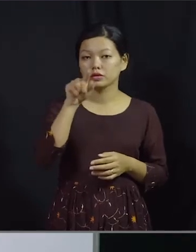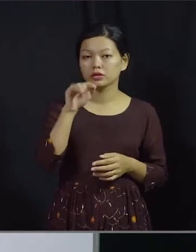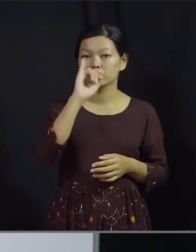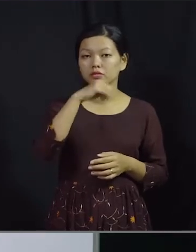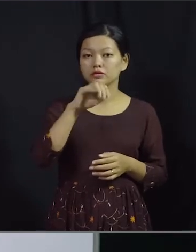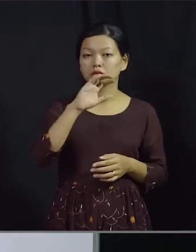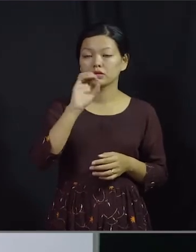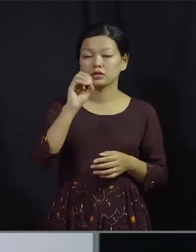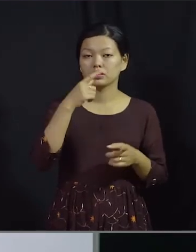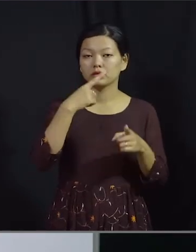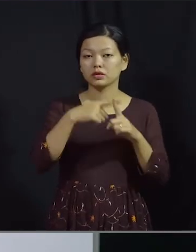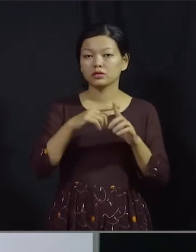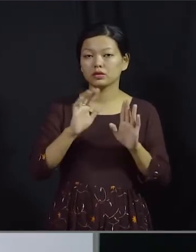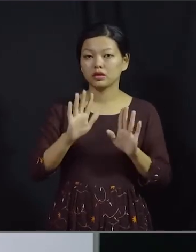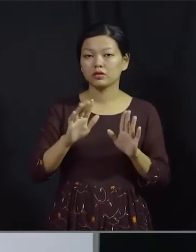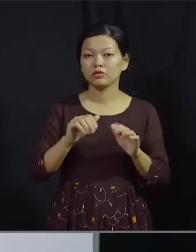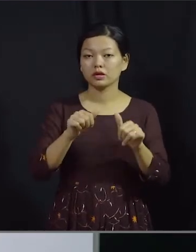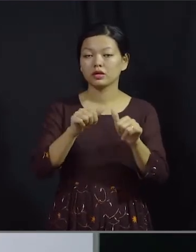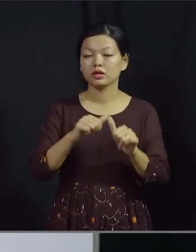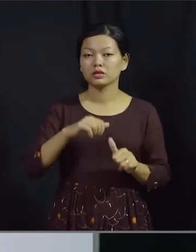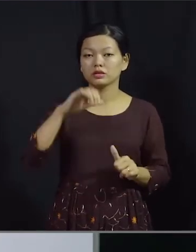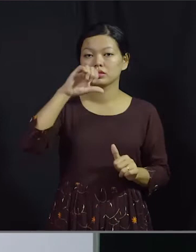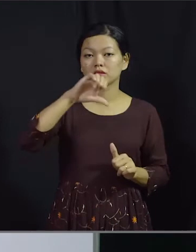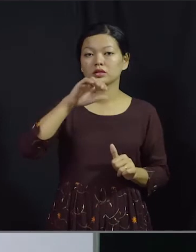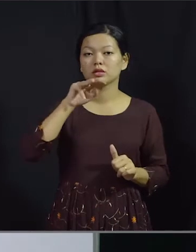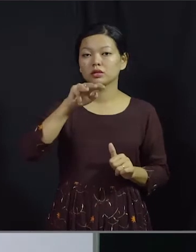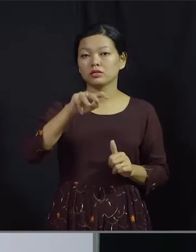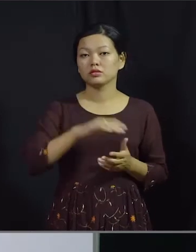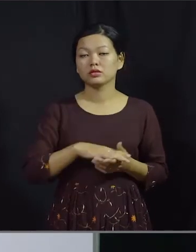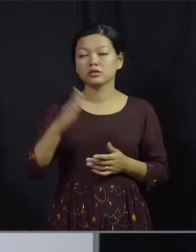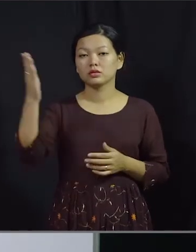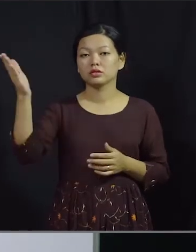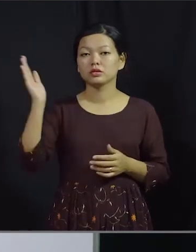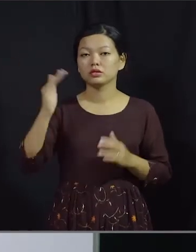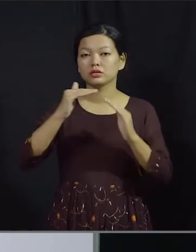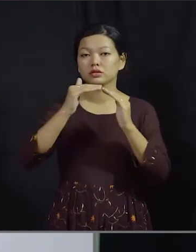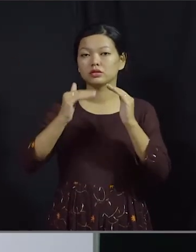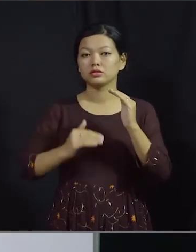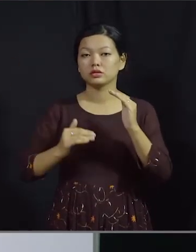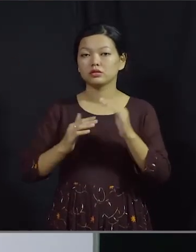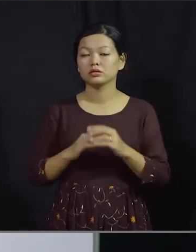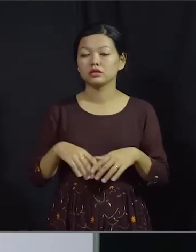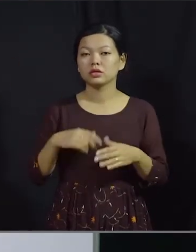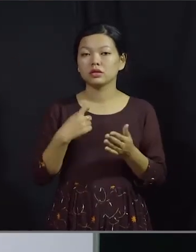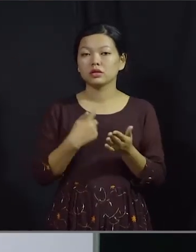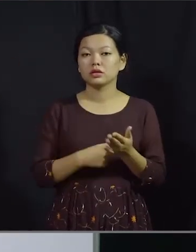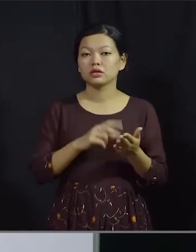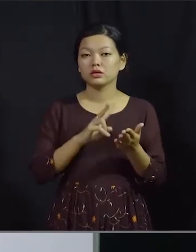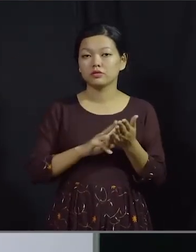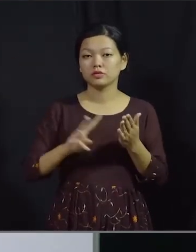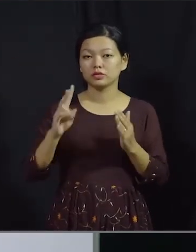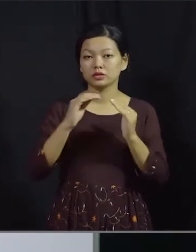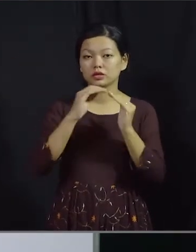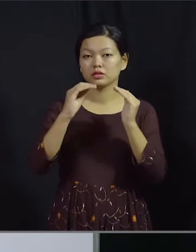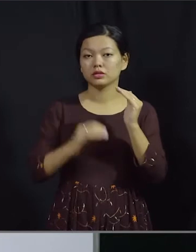60,000, then you get 9,000. Therefore, this is a decrease. The revaluation account chapter to plant and